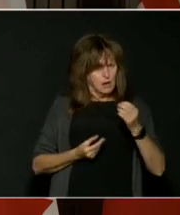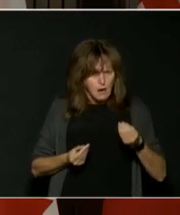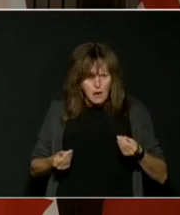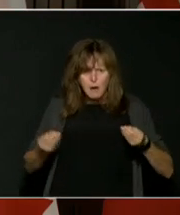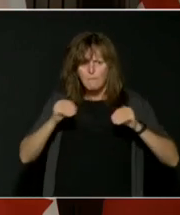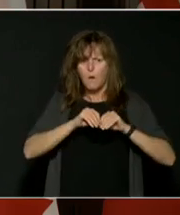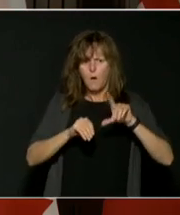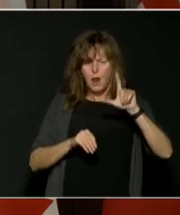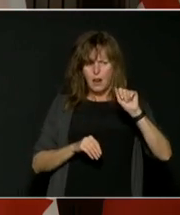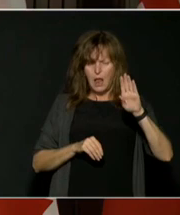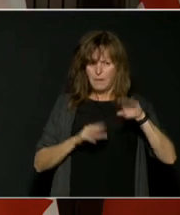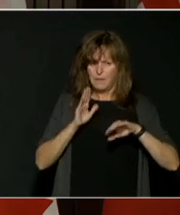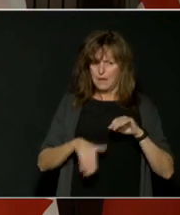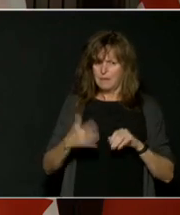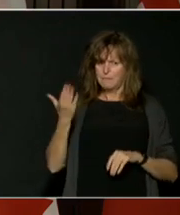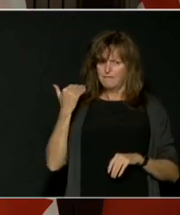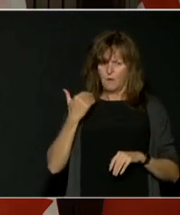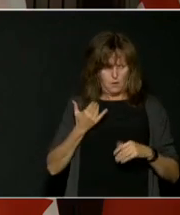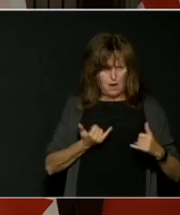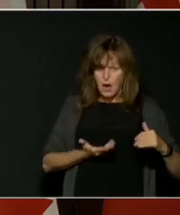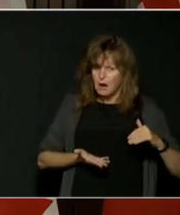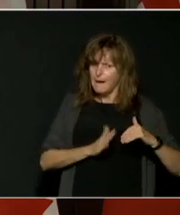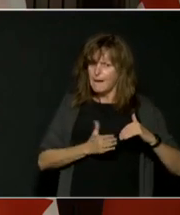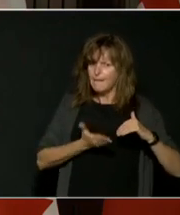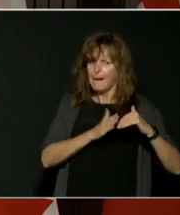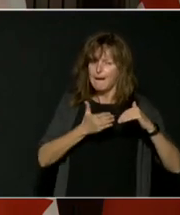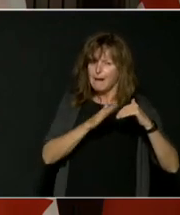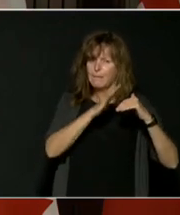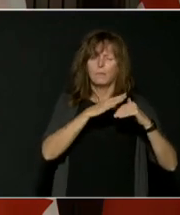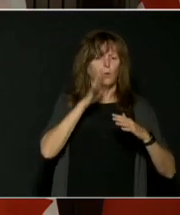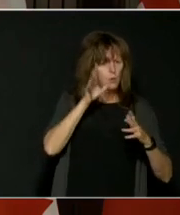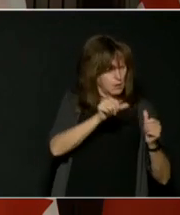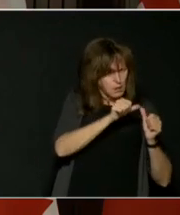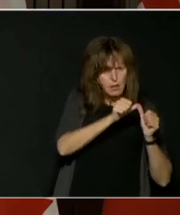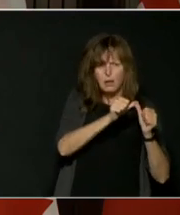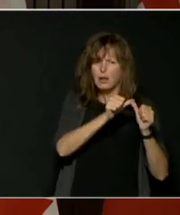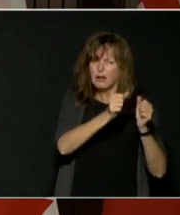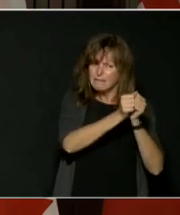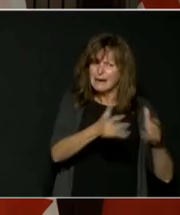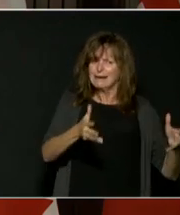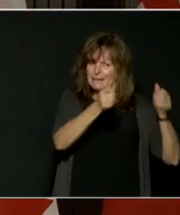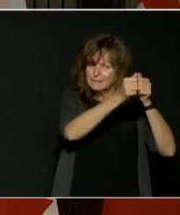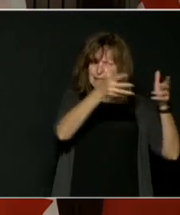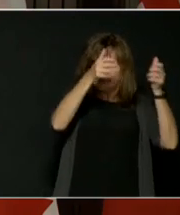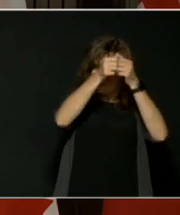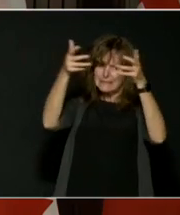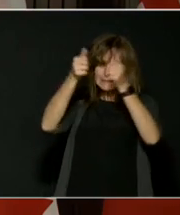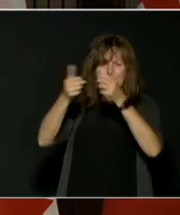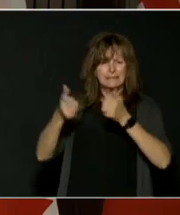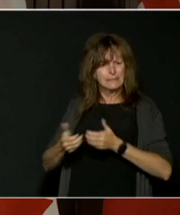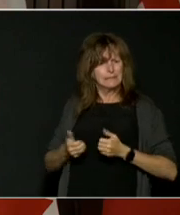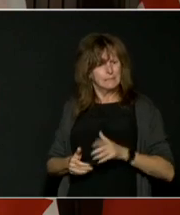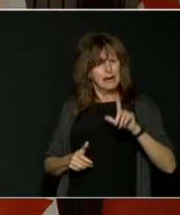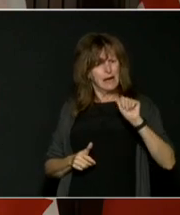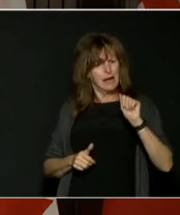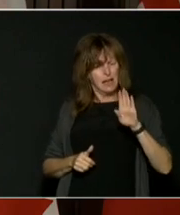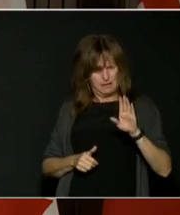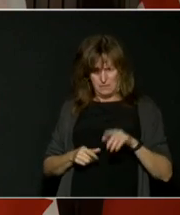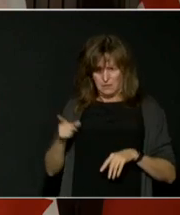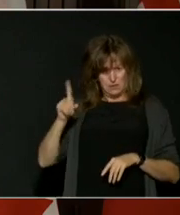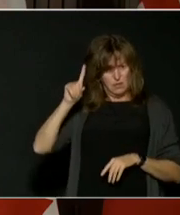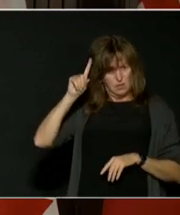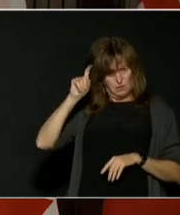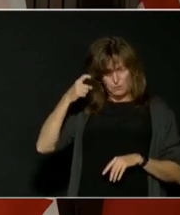to try to build more and more lab capacity. You've heard the Premier and our health minister speak about that quite regularly. The